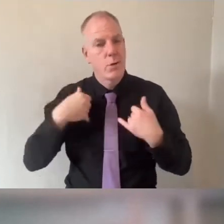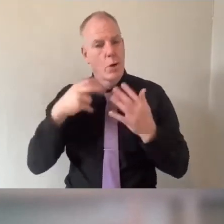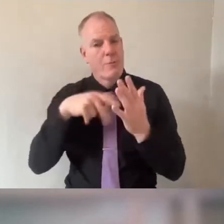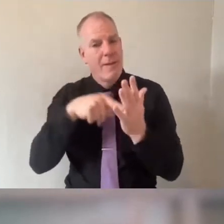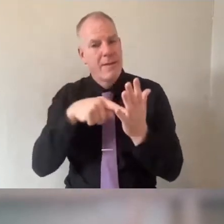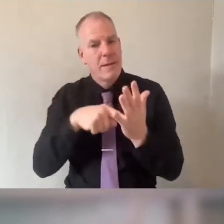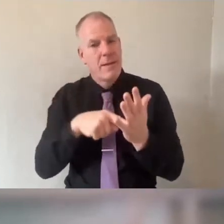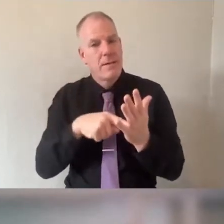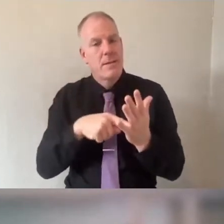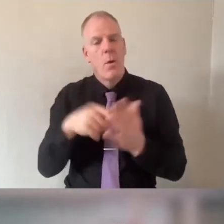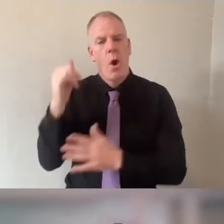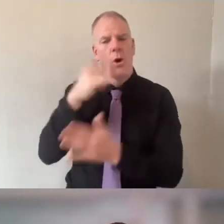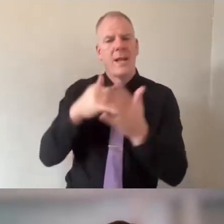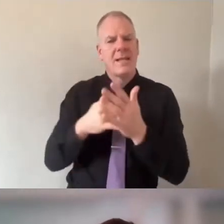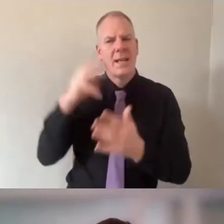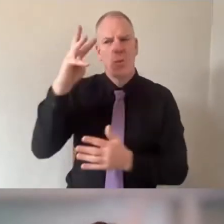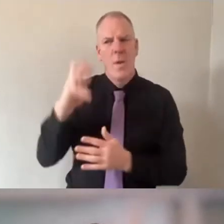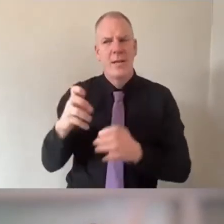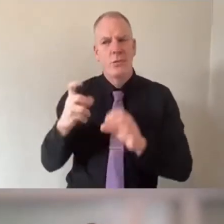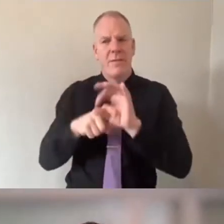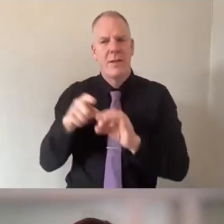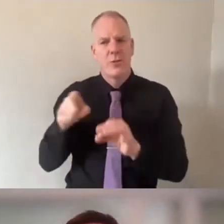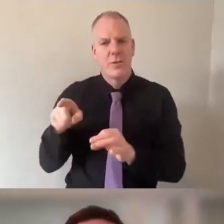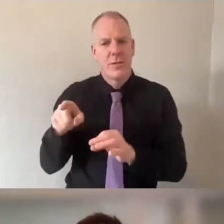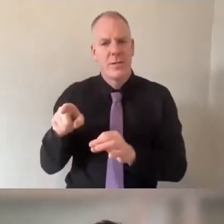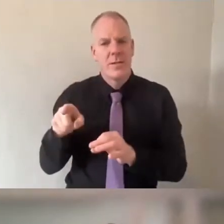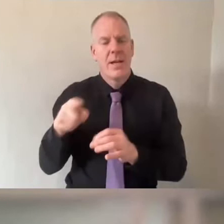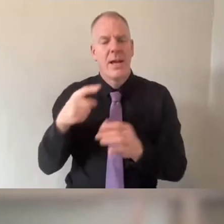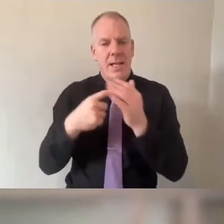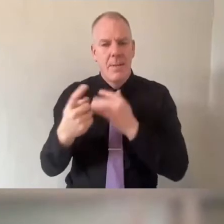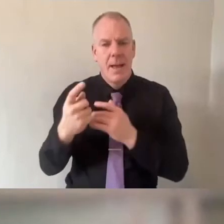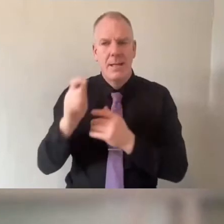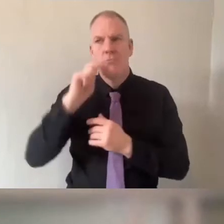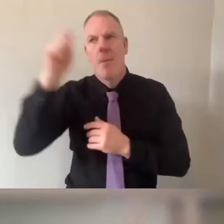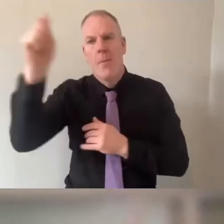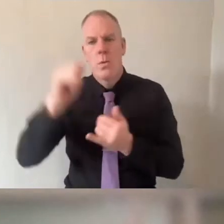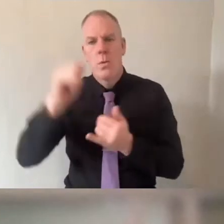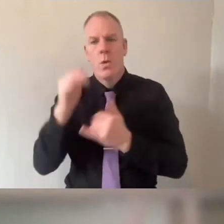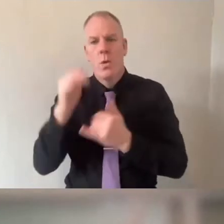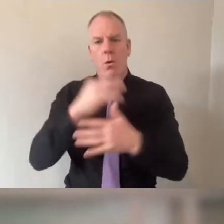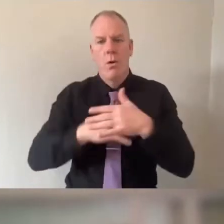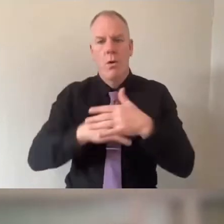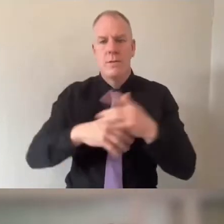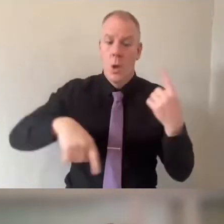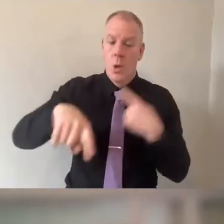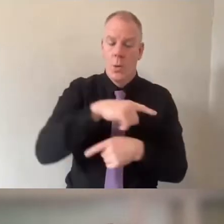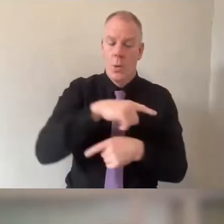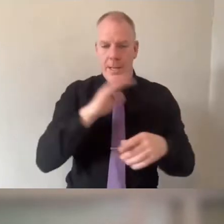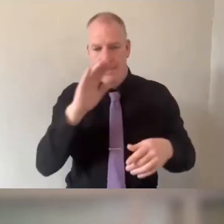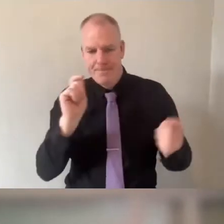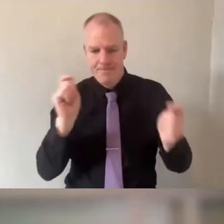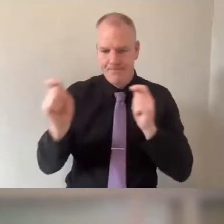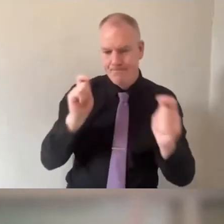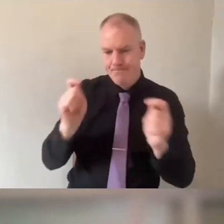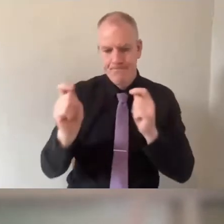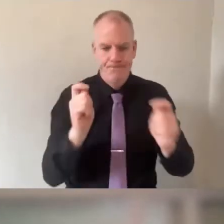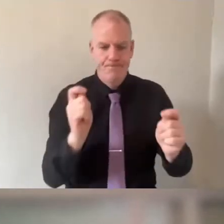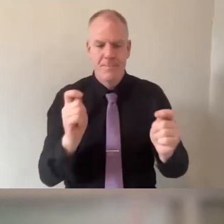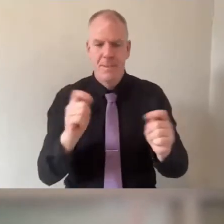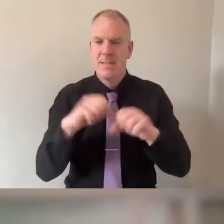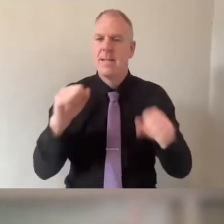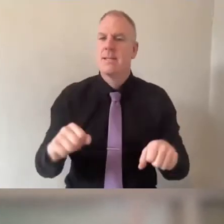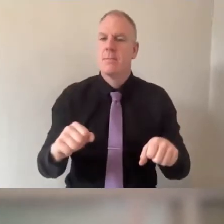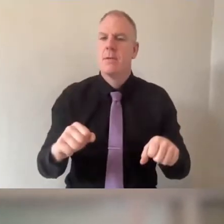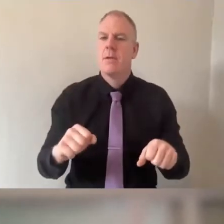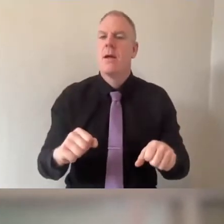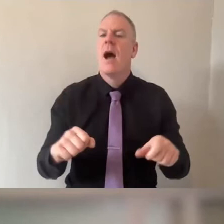as an organisation, as a regulator, an independent regulator reporting to government, we had to adapt. And again, referring back to